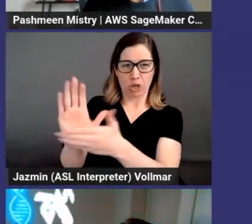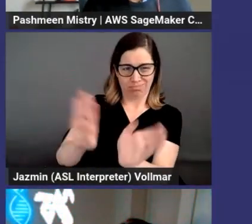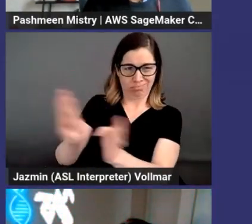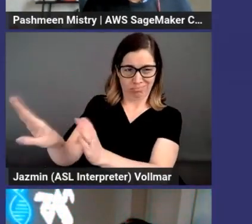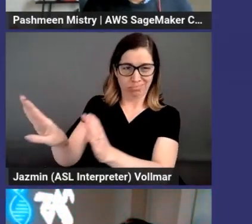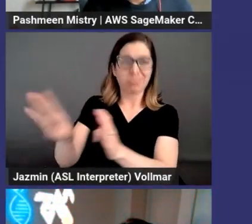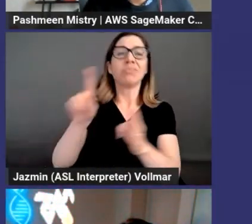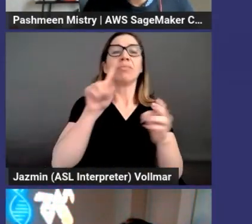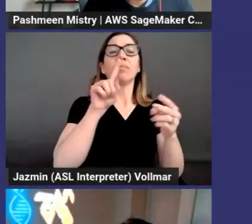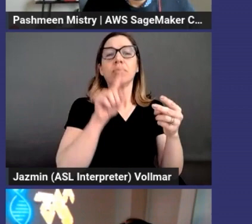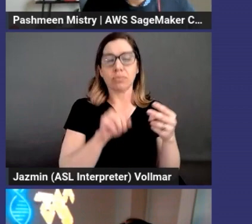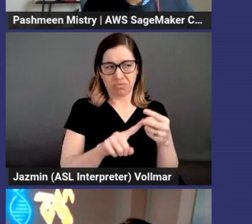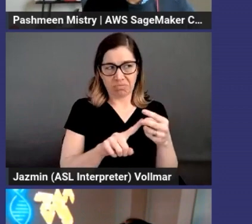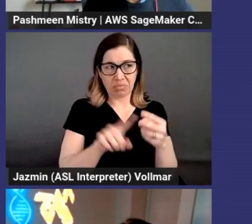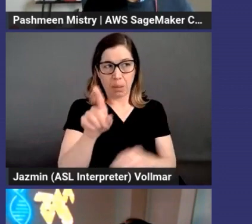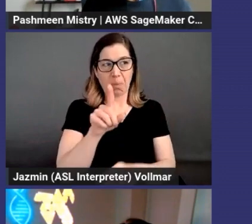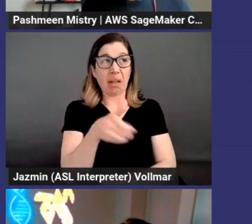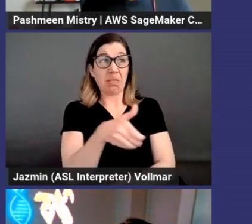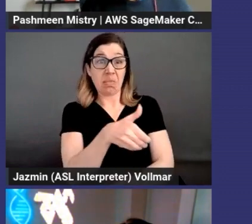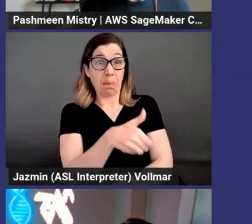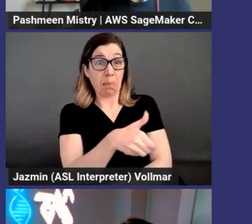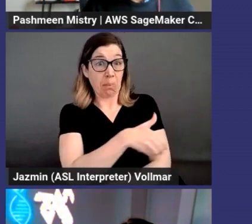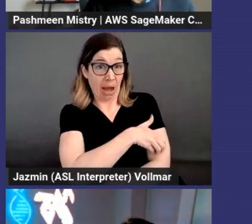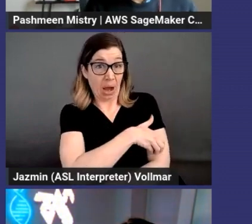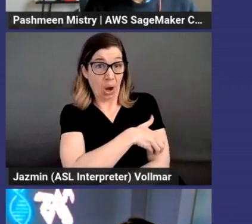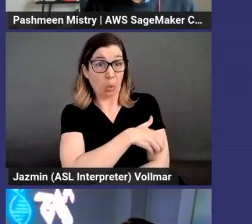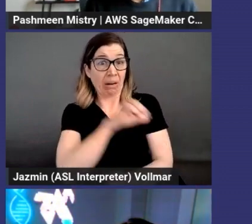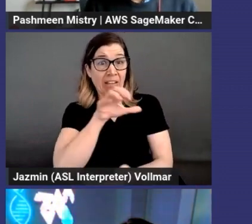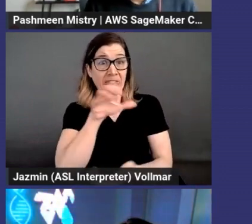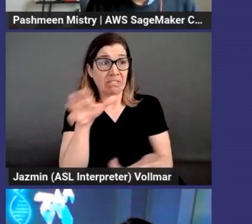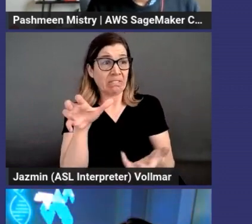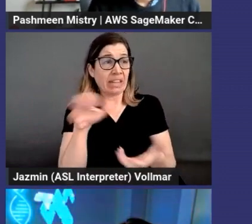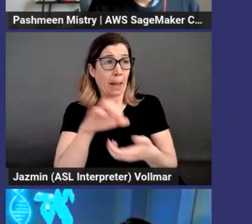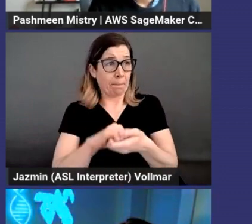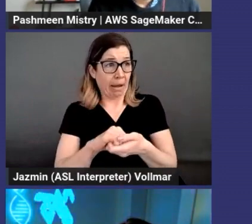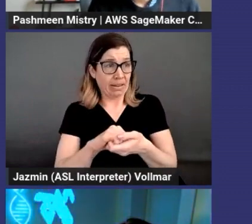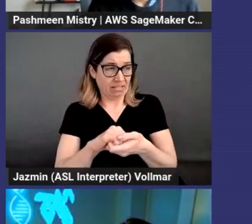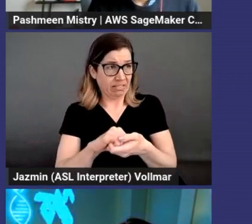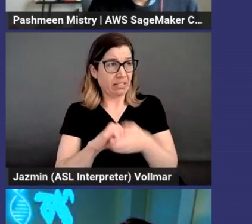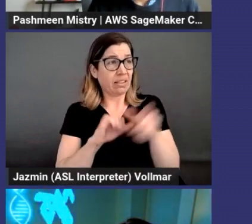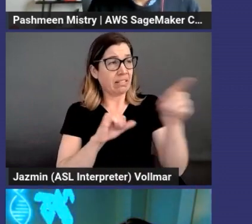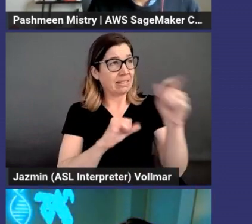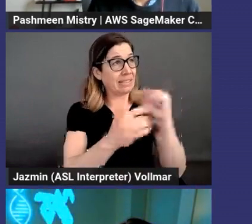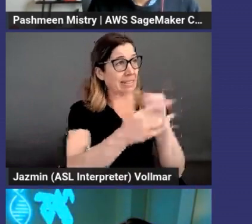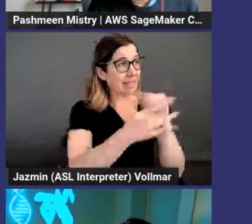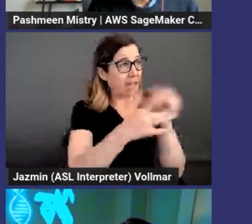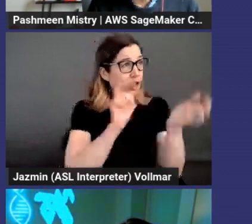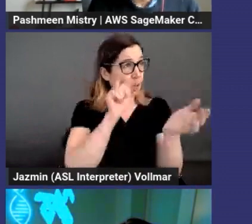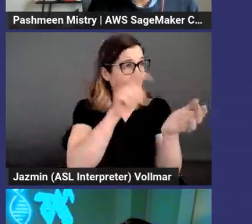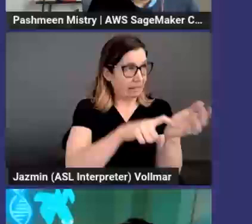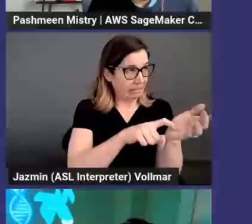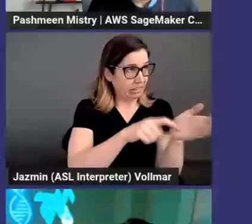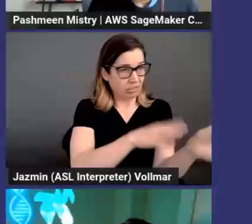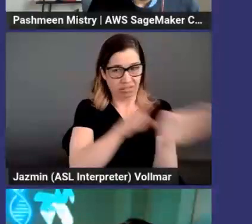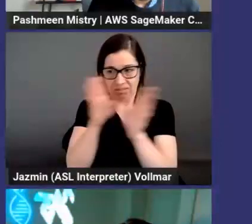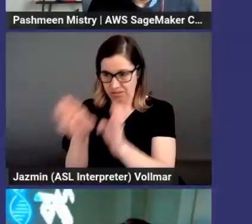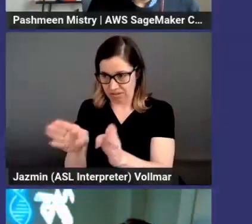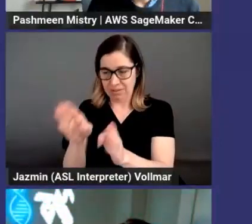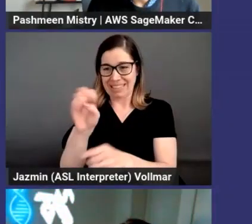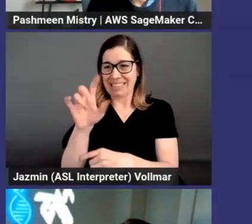the power of maybe combining recognition technology and sentiment analysis. Can Amazon Canvas do that